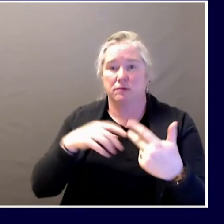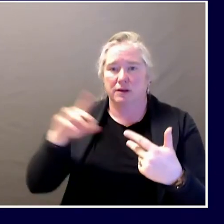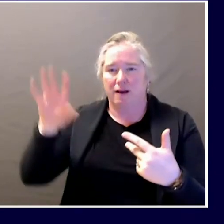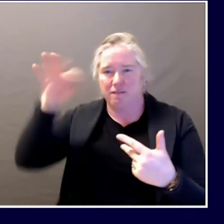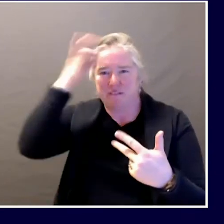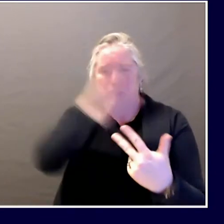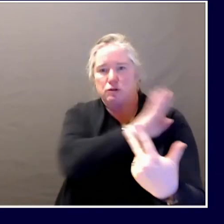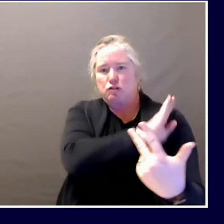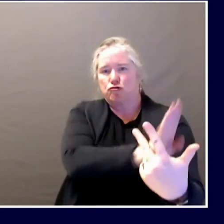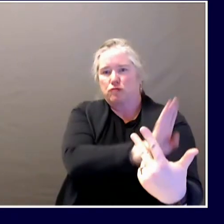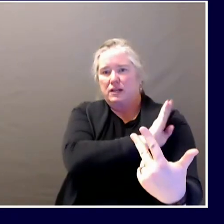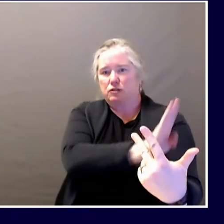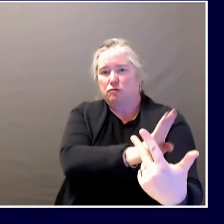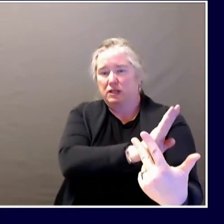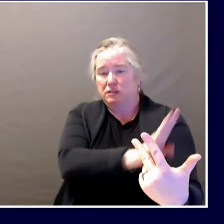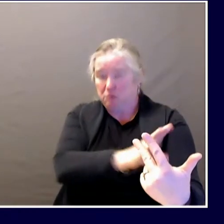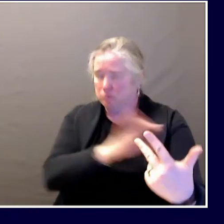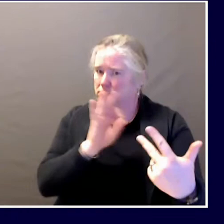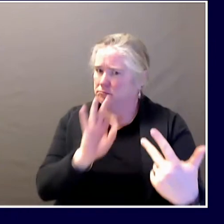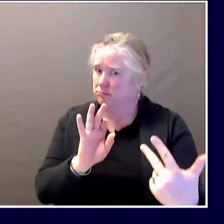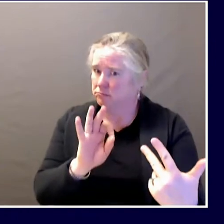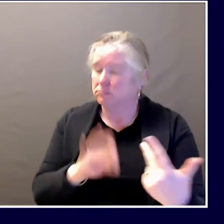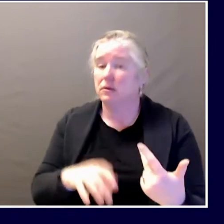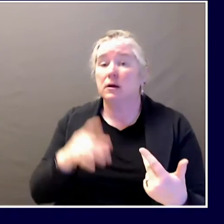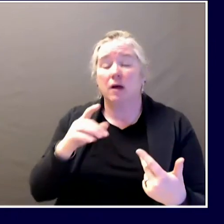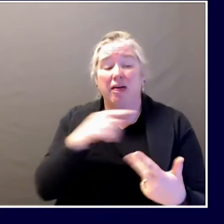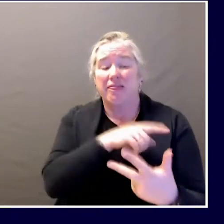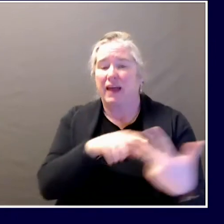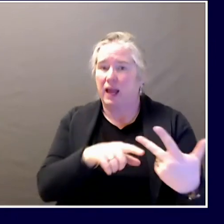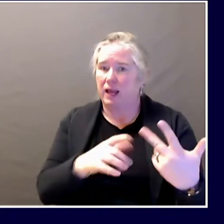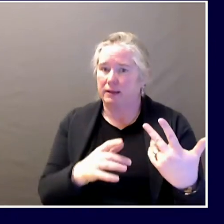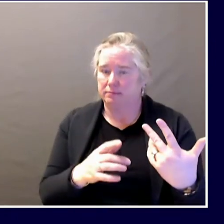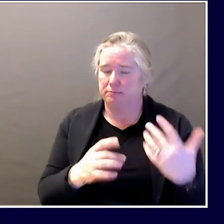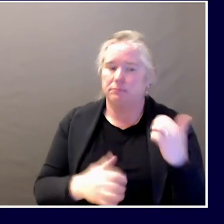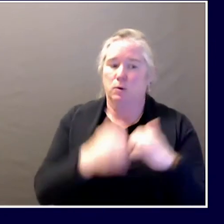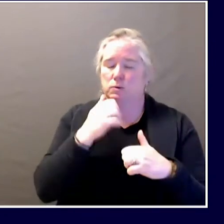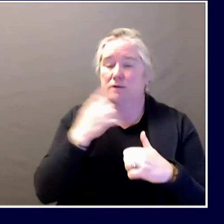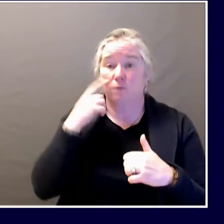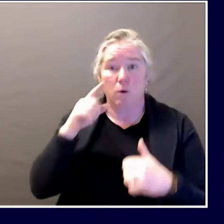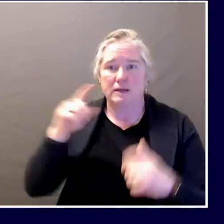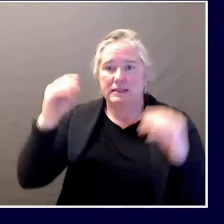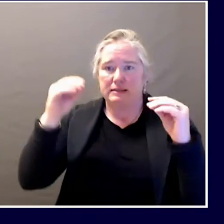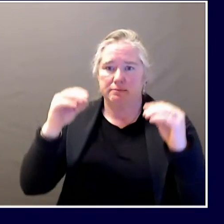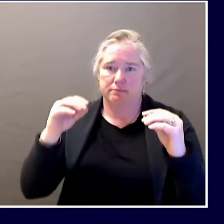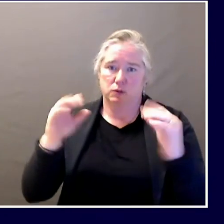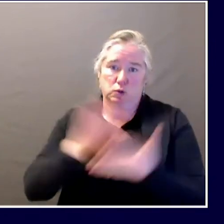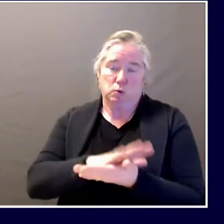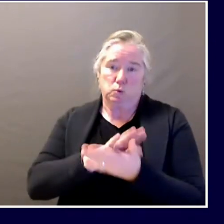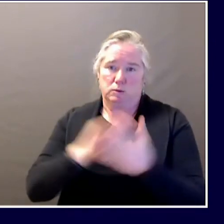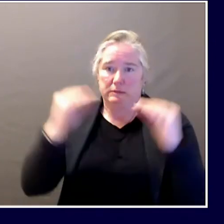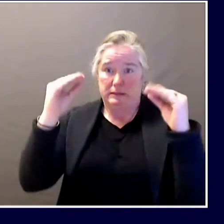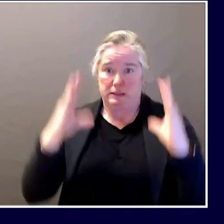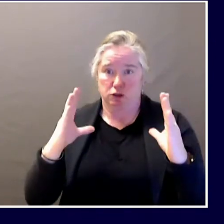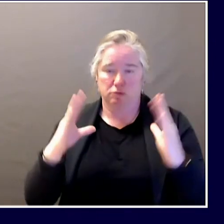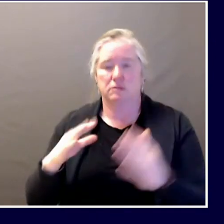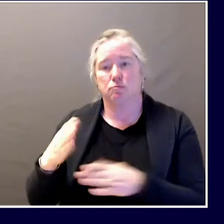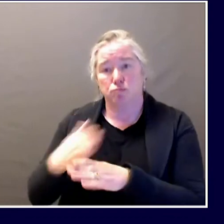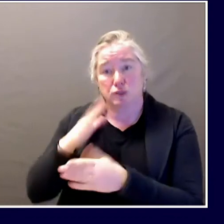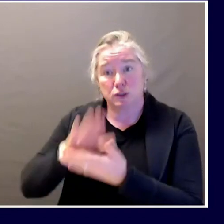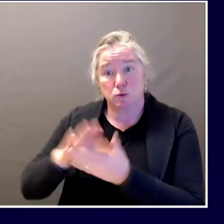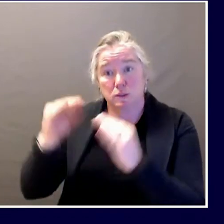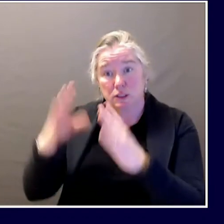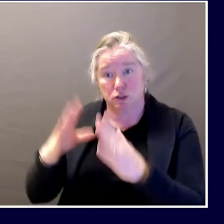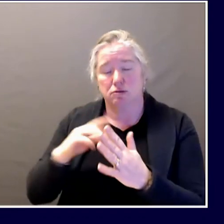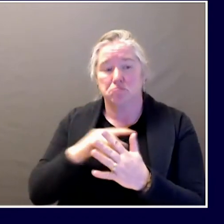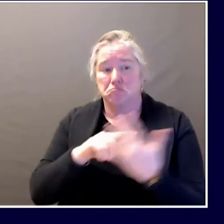workers, school workers who are newly eligible under the president's directive. And we've been pleased with the way all of our pharmacies have stood up to the